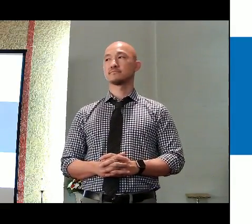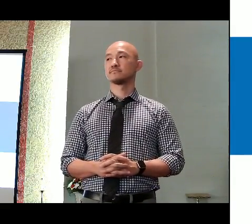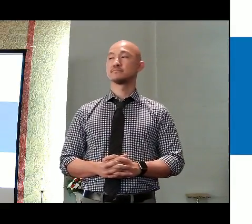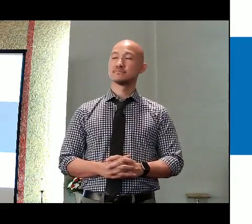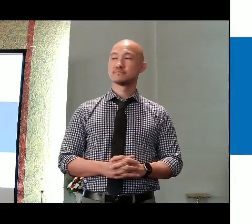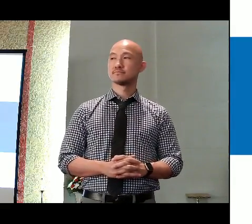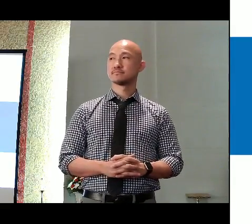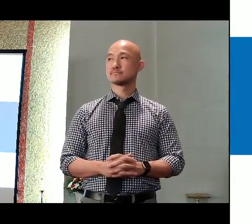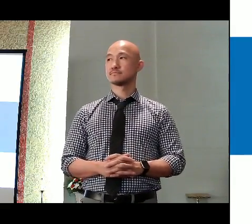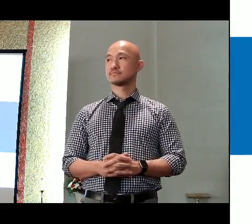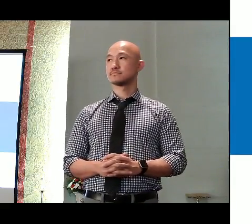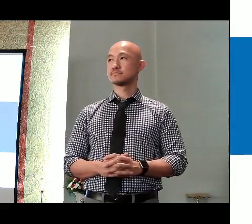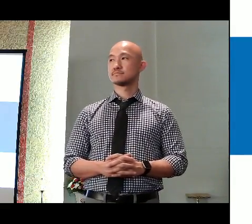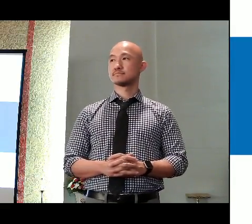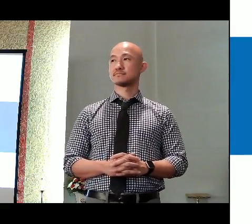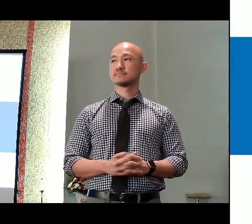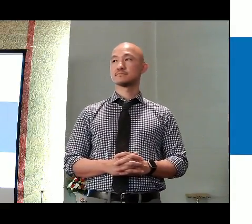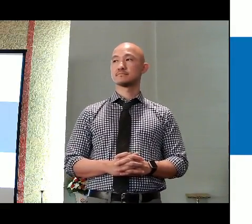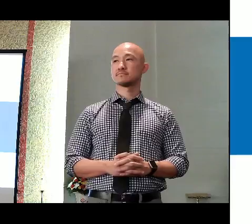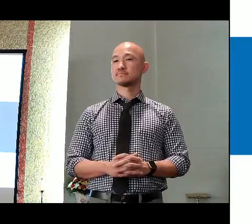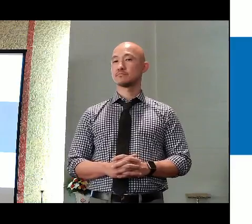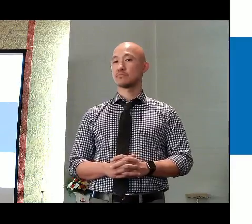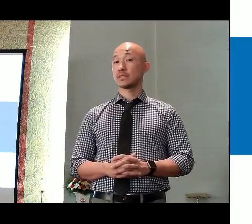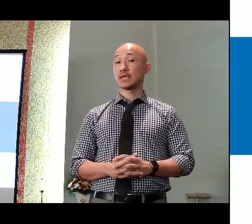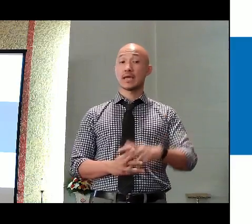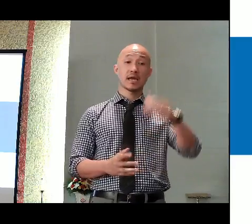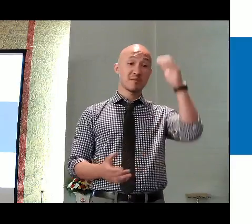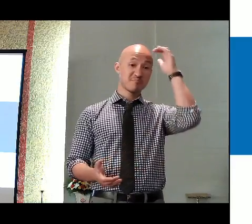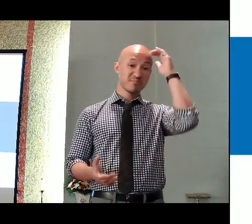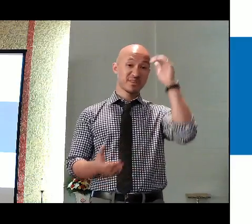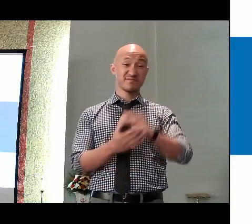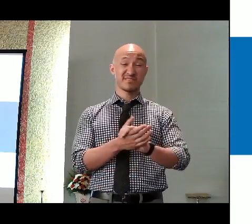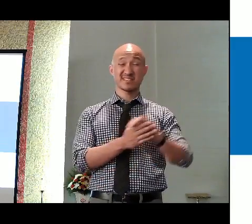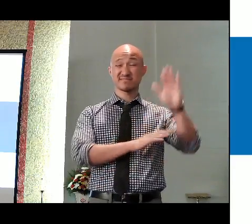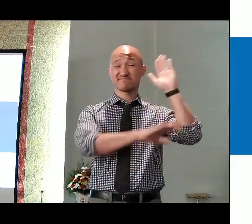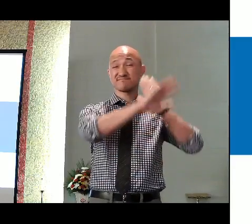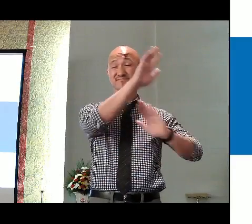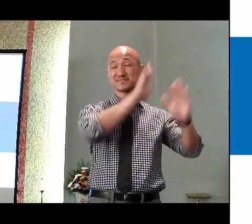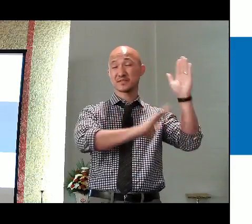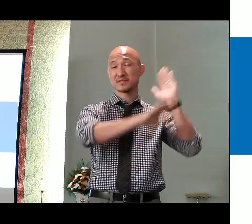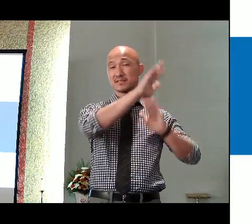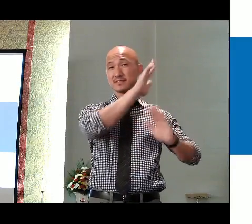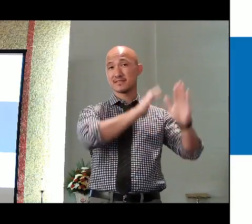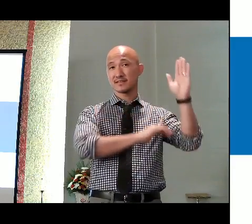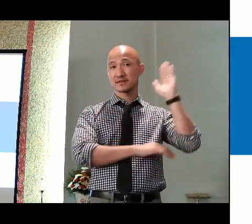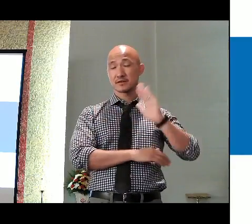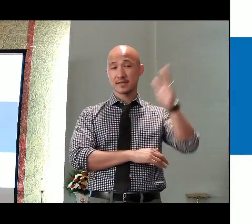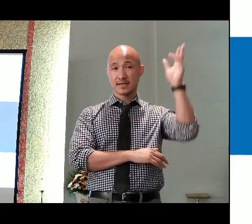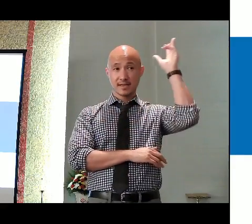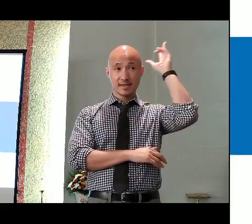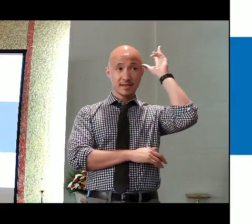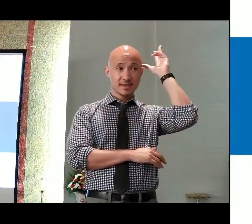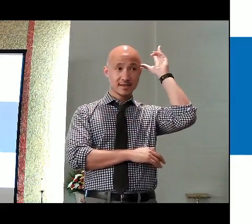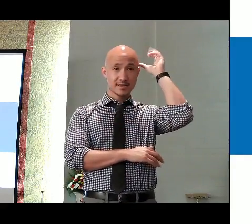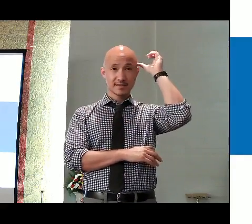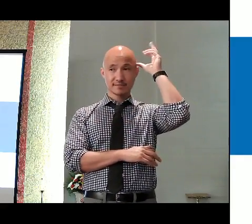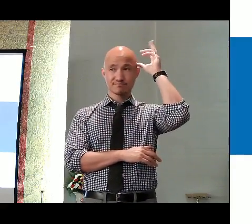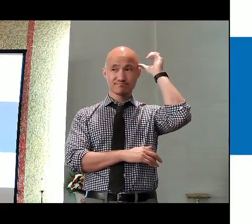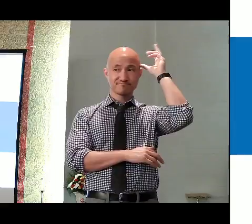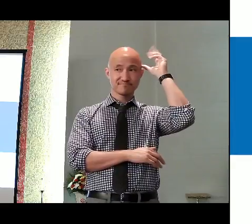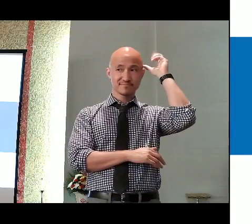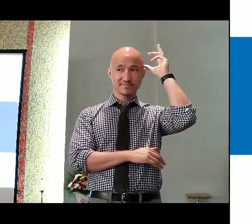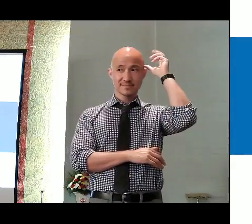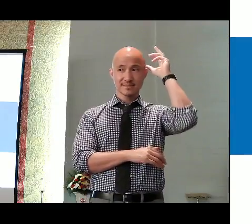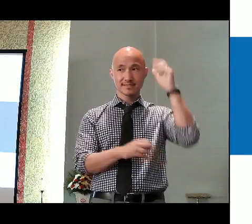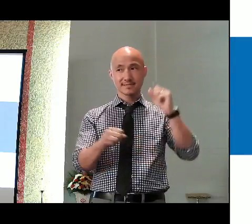believe, why Satan tried to undermine man's relationship with God by going after the woman's vulnerability. Remember, I